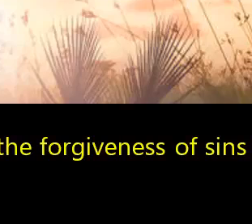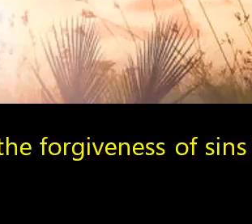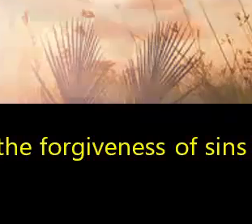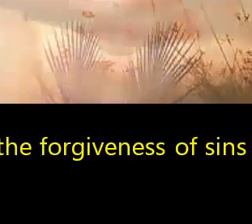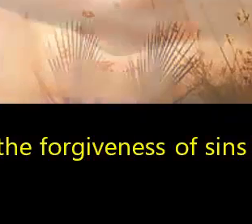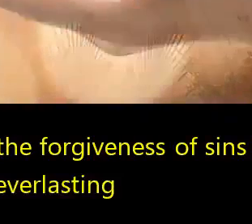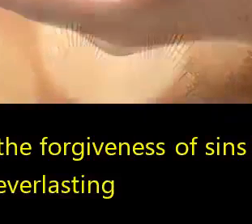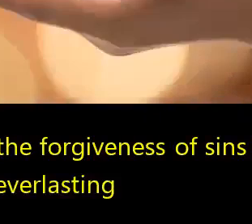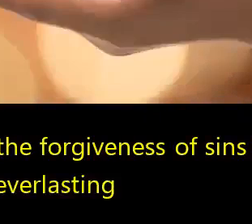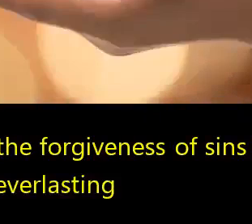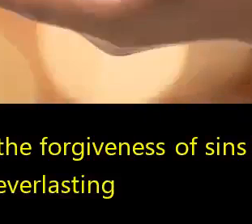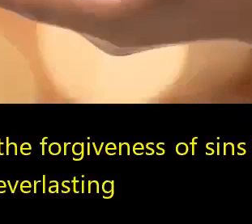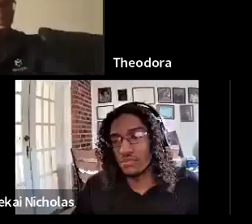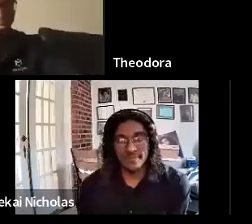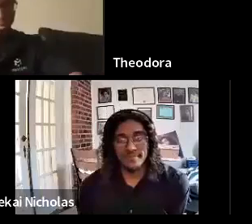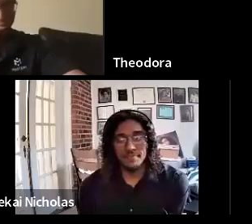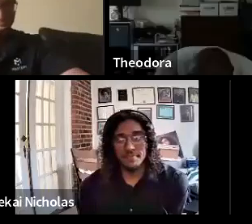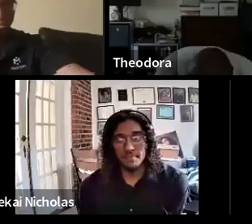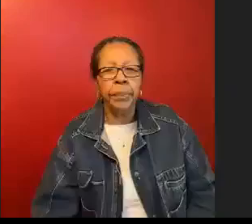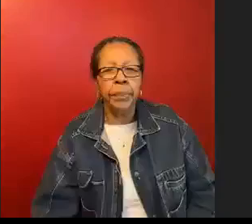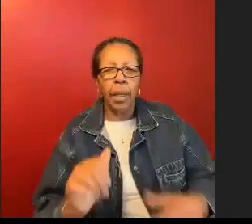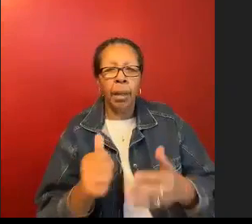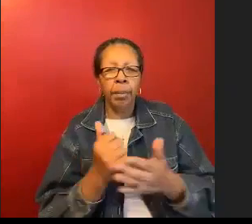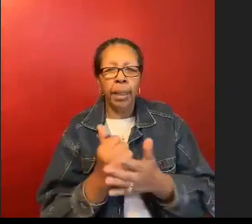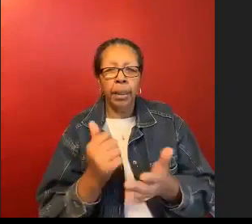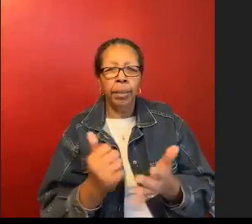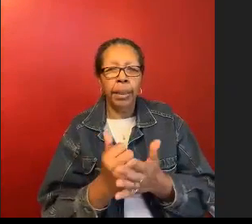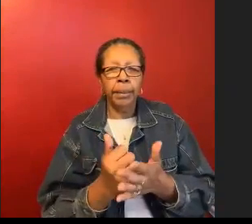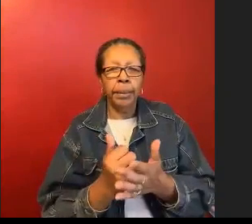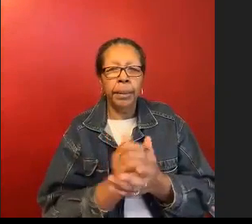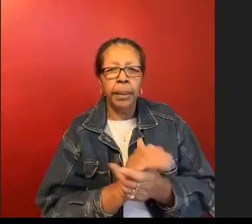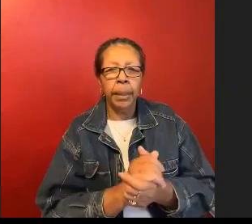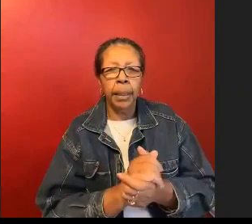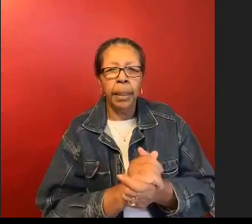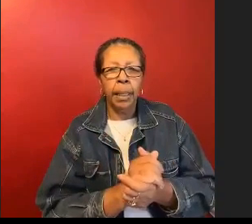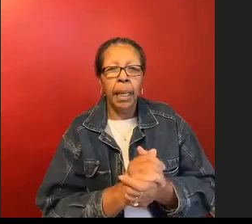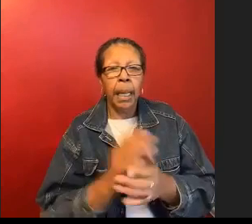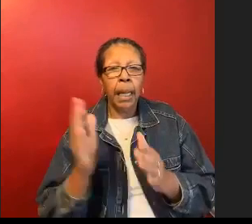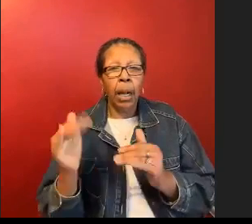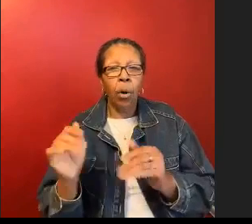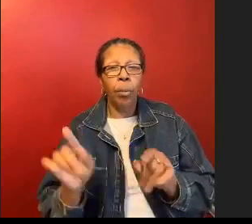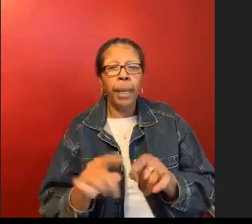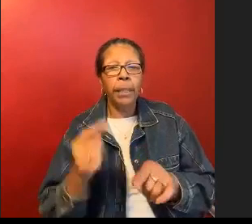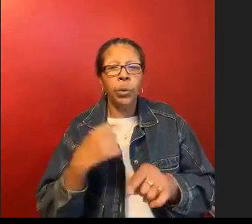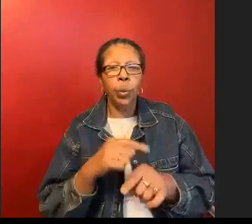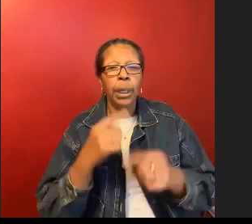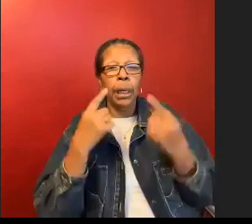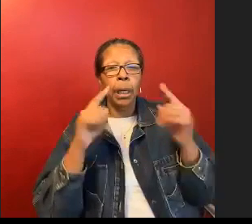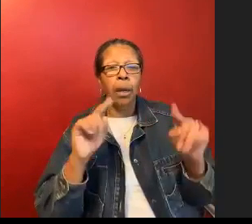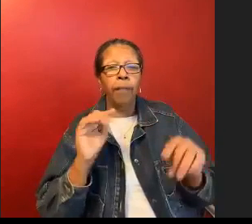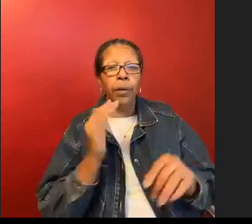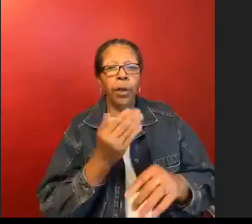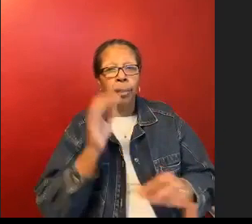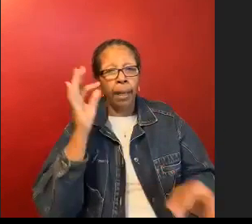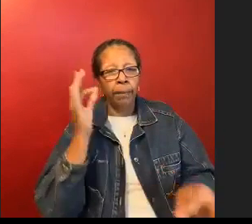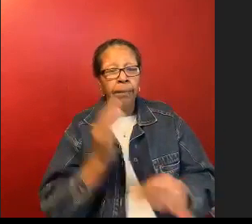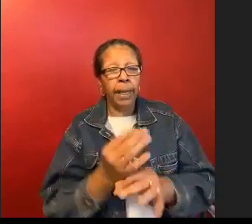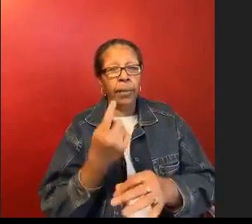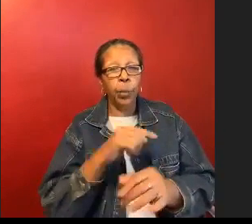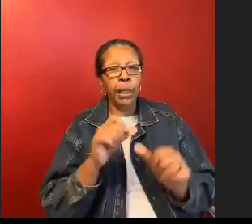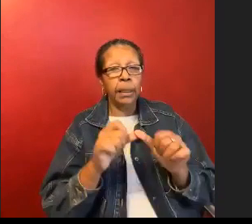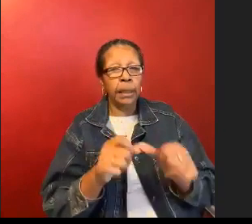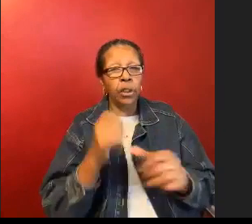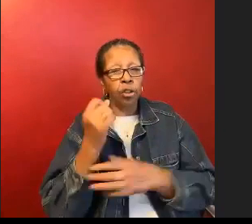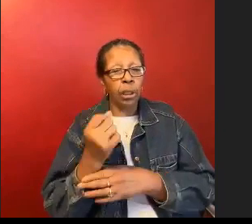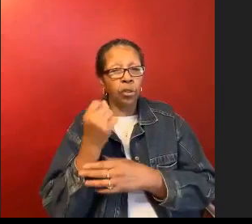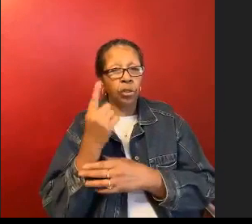Amen. Amen. Amen. And I hope as we affirm our faith that we continue to understand